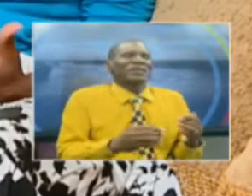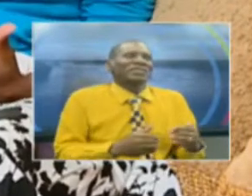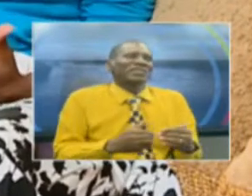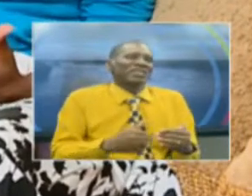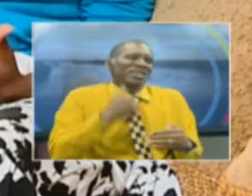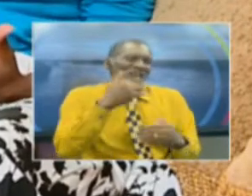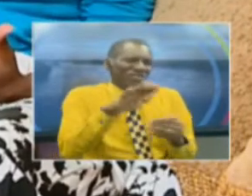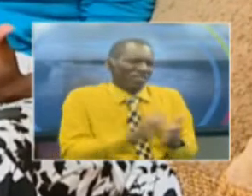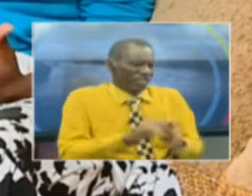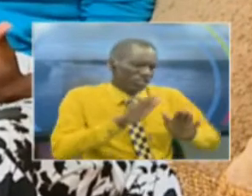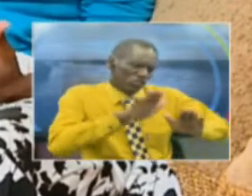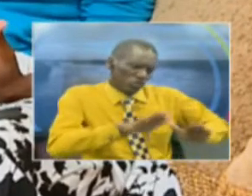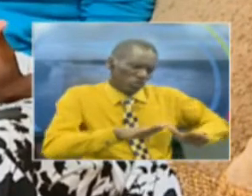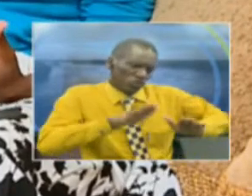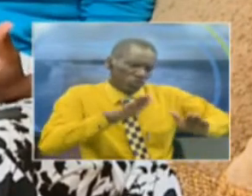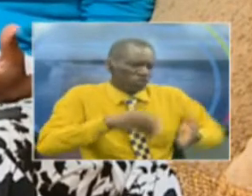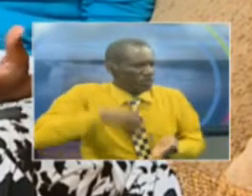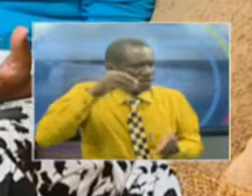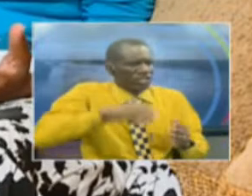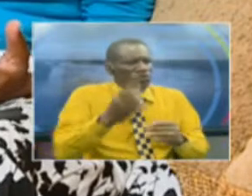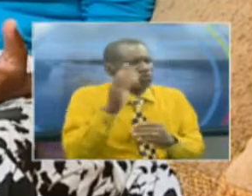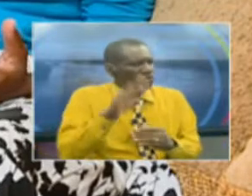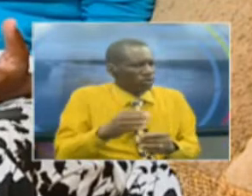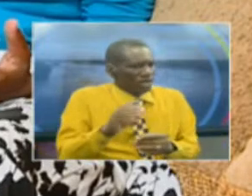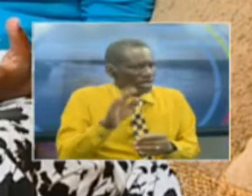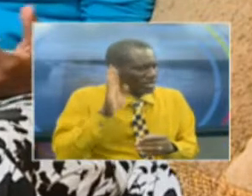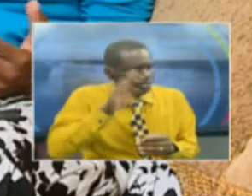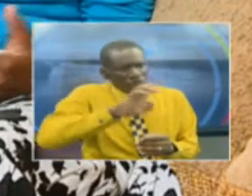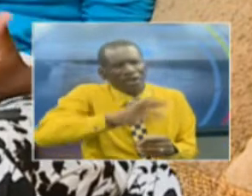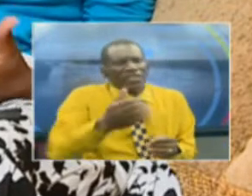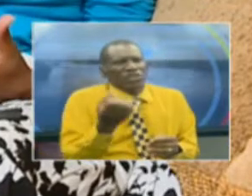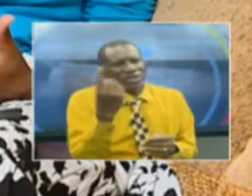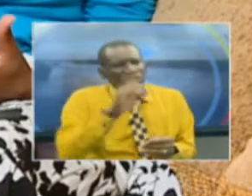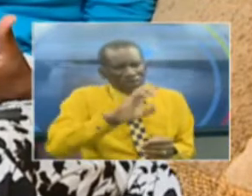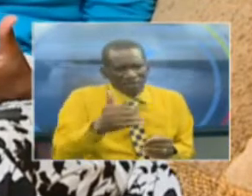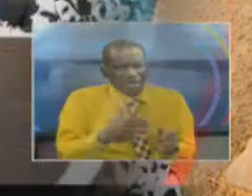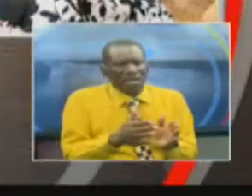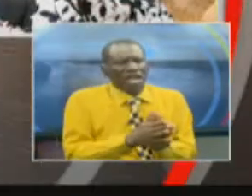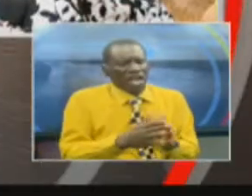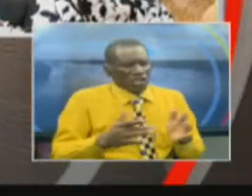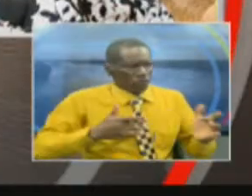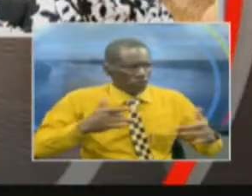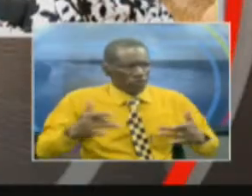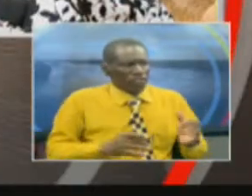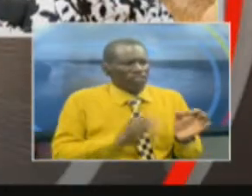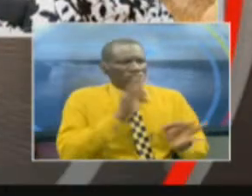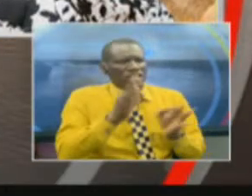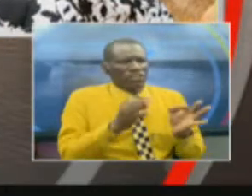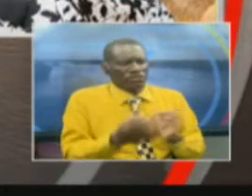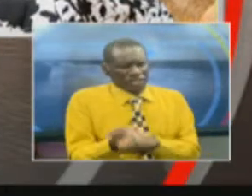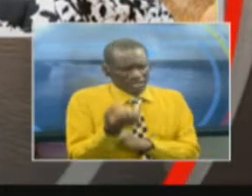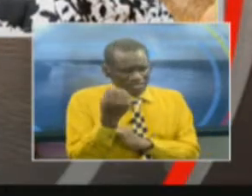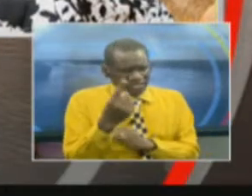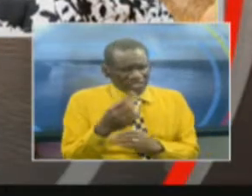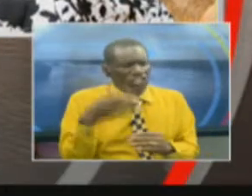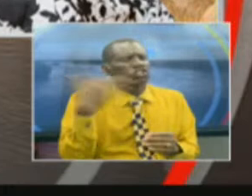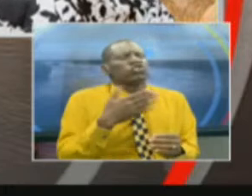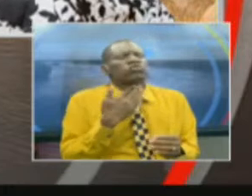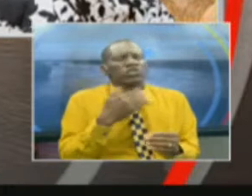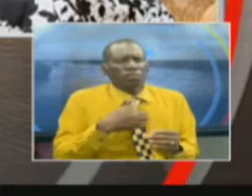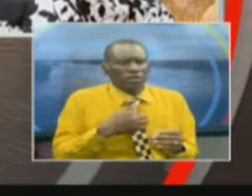slowly we've learned to listen to each other and to consider if he understands I don't want to be on the